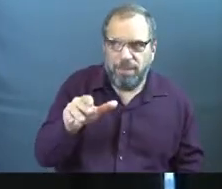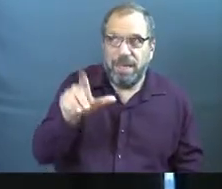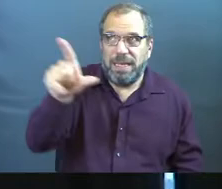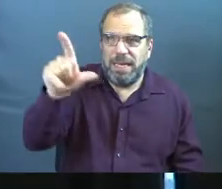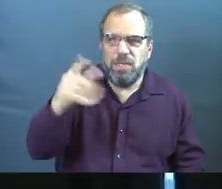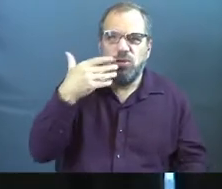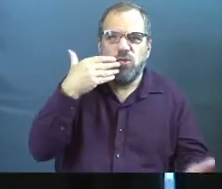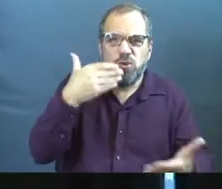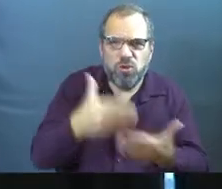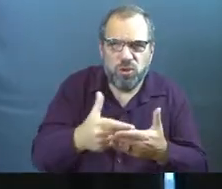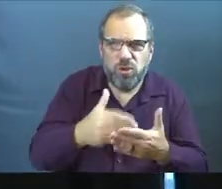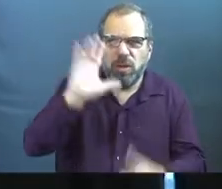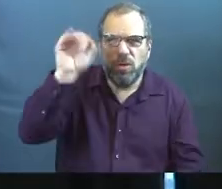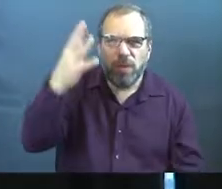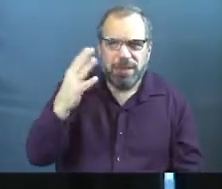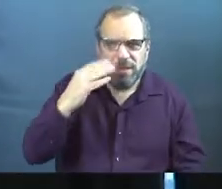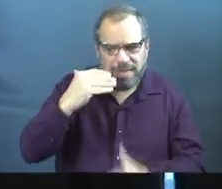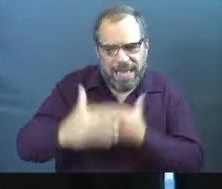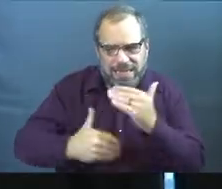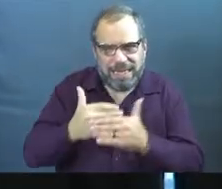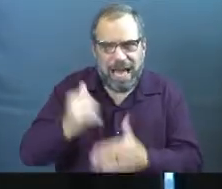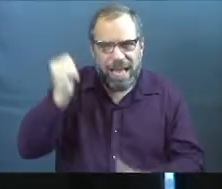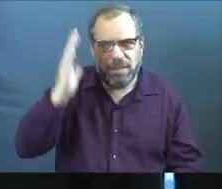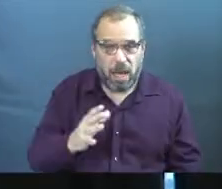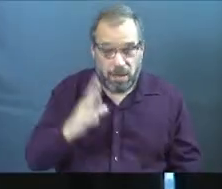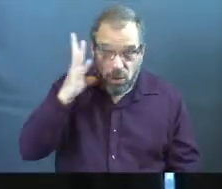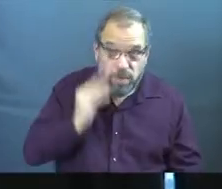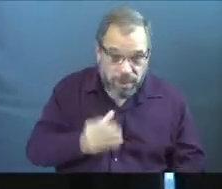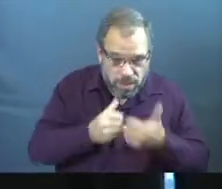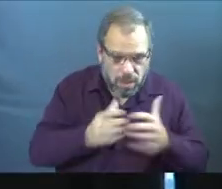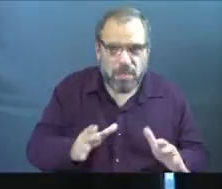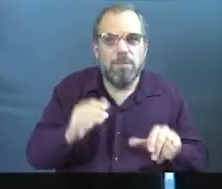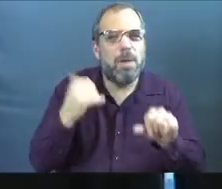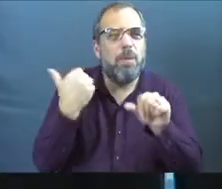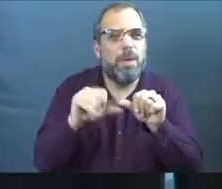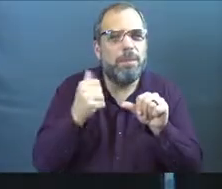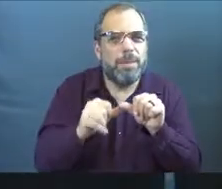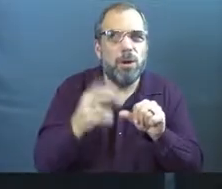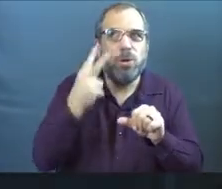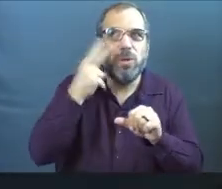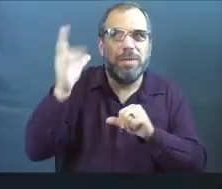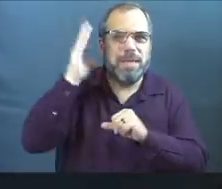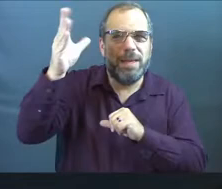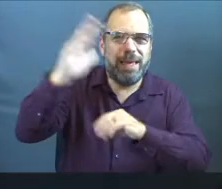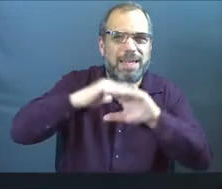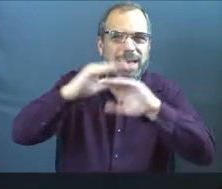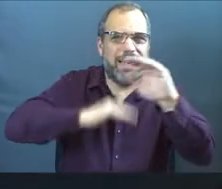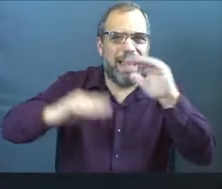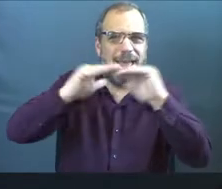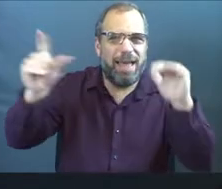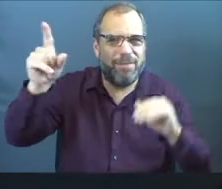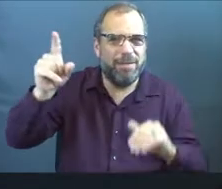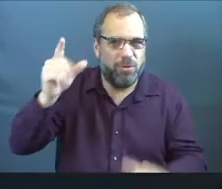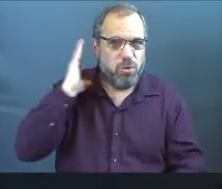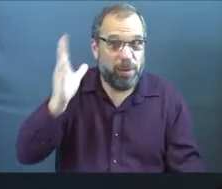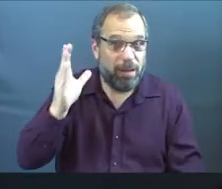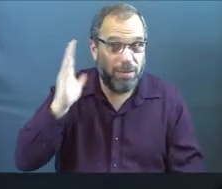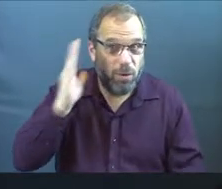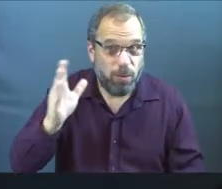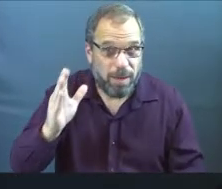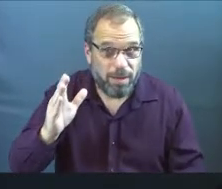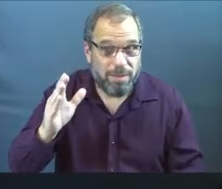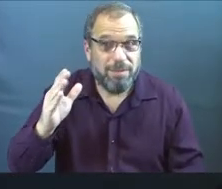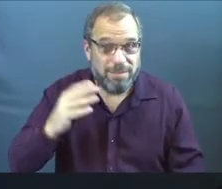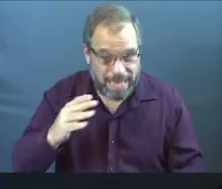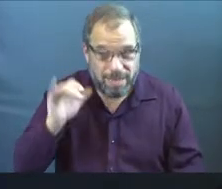good and gracious and kind God. And he's like, hey, you're experiencing this loss, but don't you forget, you will see them again one day. You will be with them again one day. I've